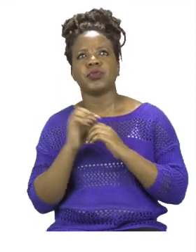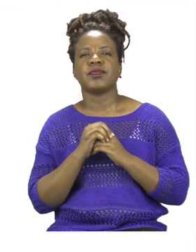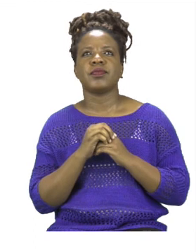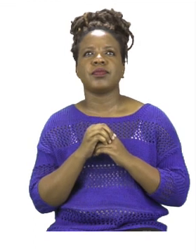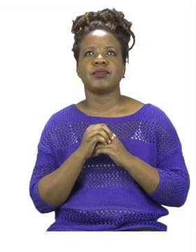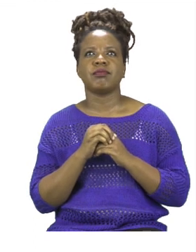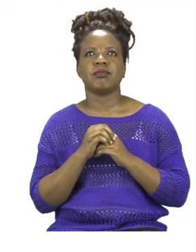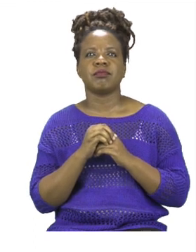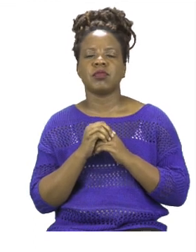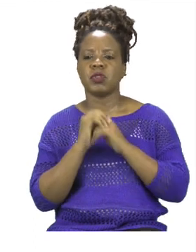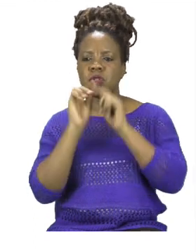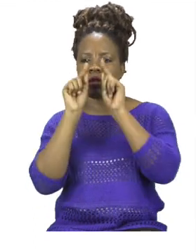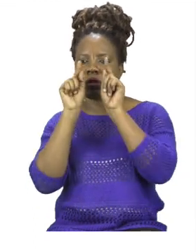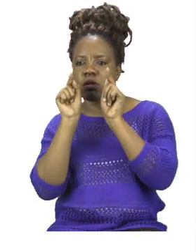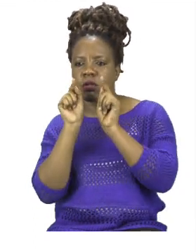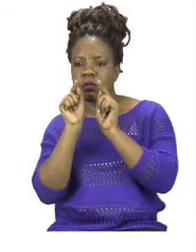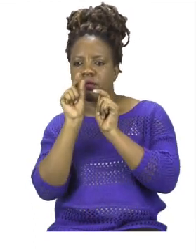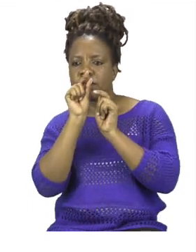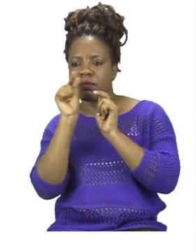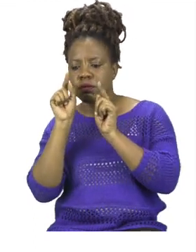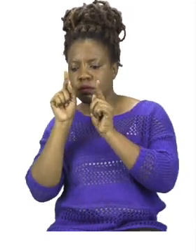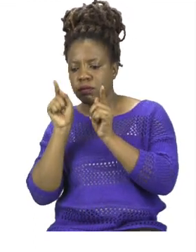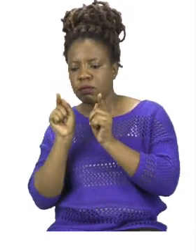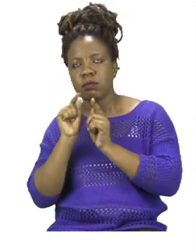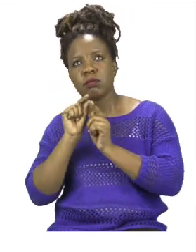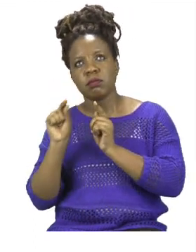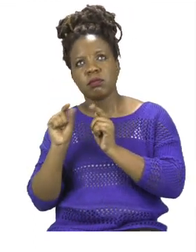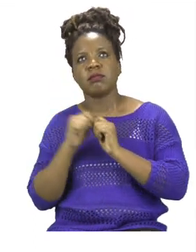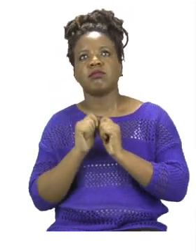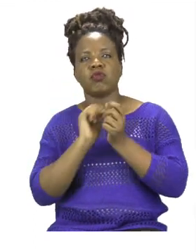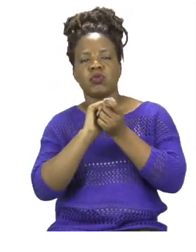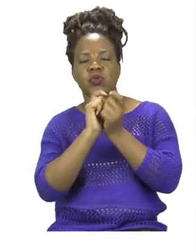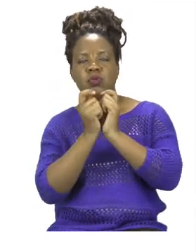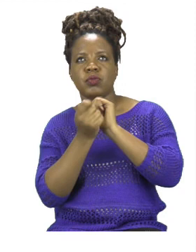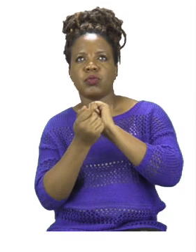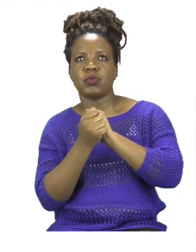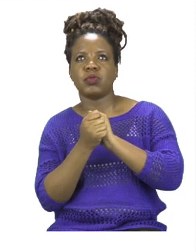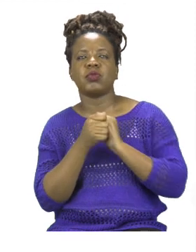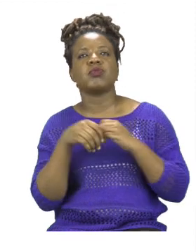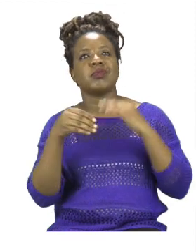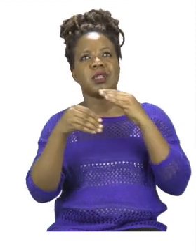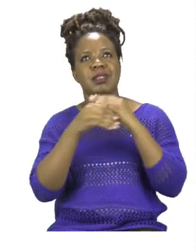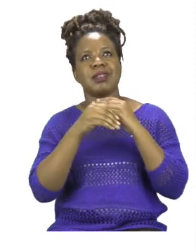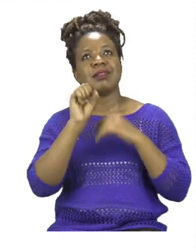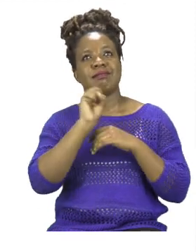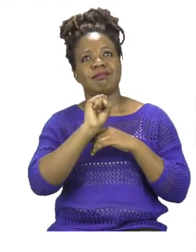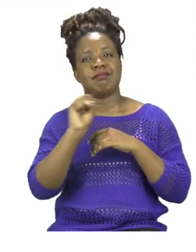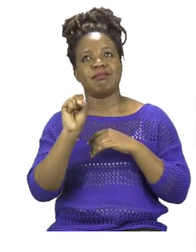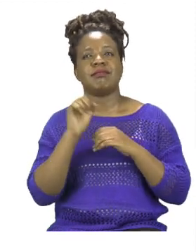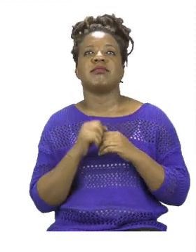in those dashes with the words in the brackets, but we are going to add an S so that it